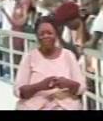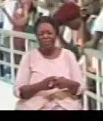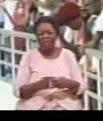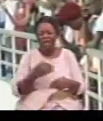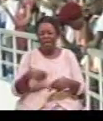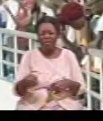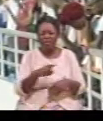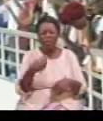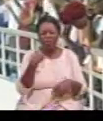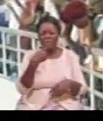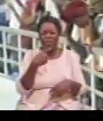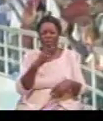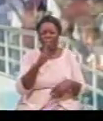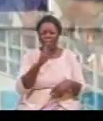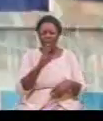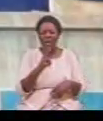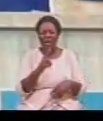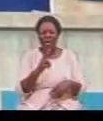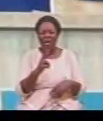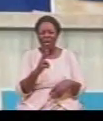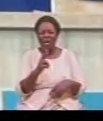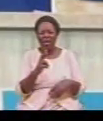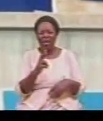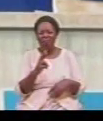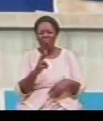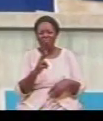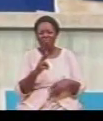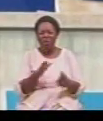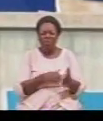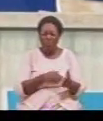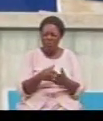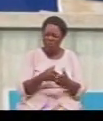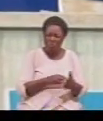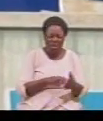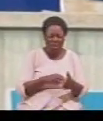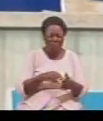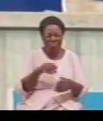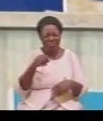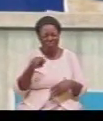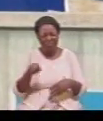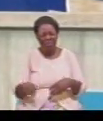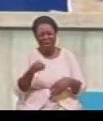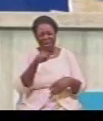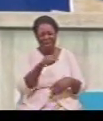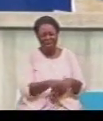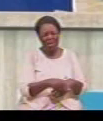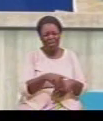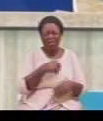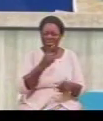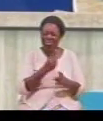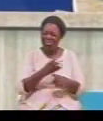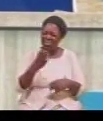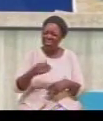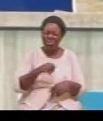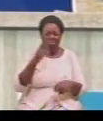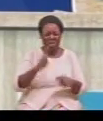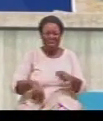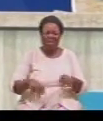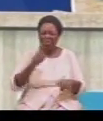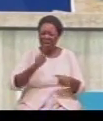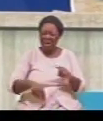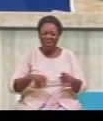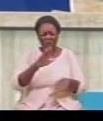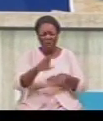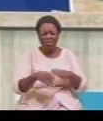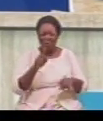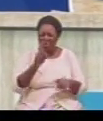And also immobilized, paralyzed, you are just there and you couldn't rise up, you couldn't walk, you